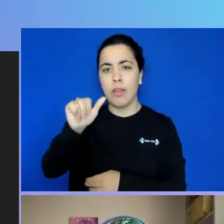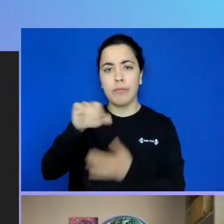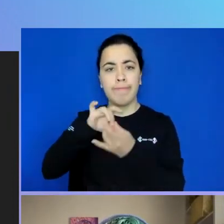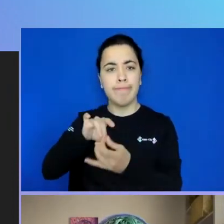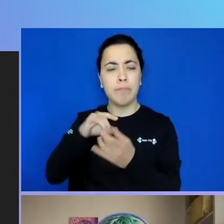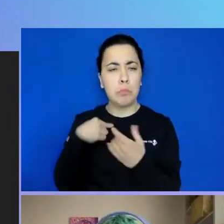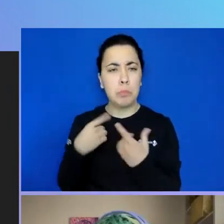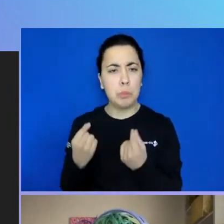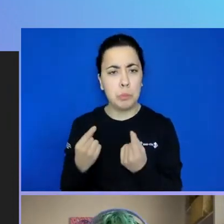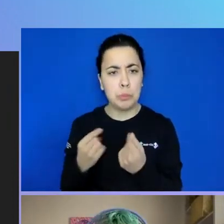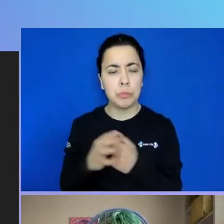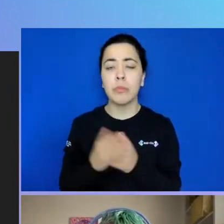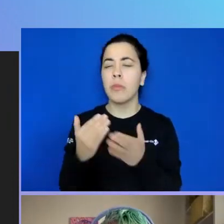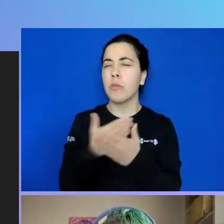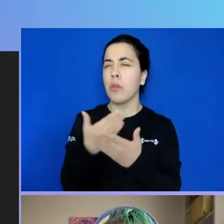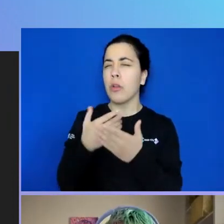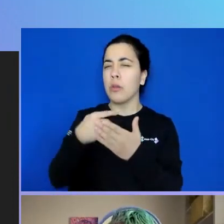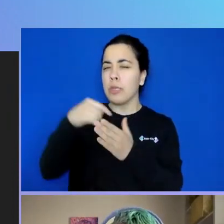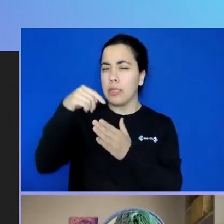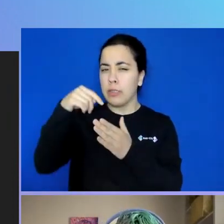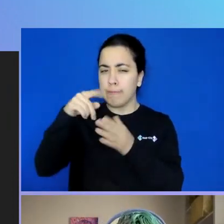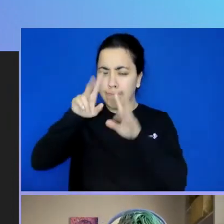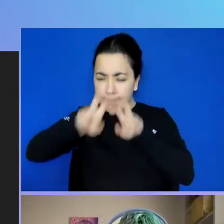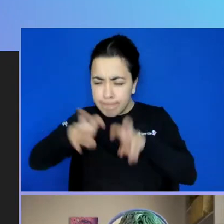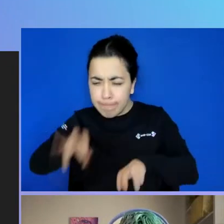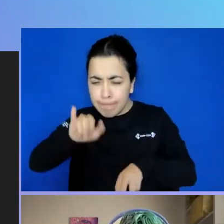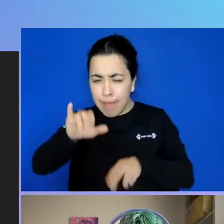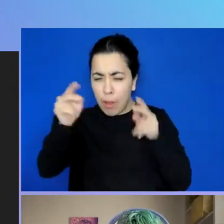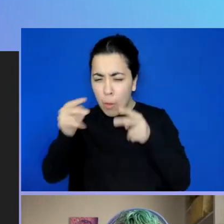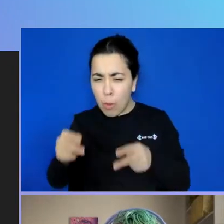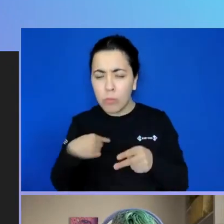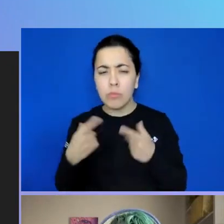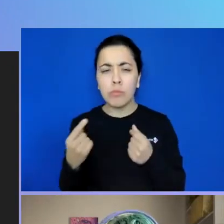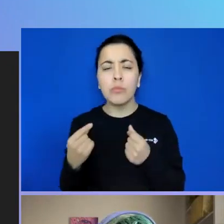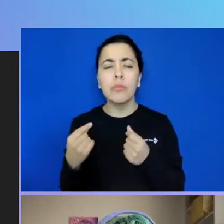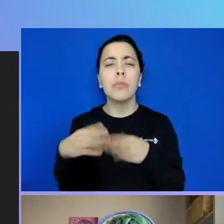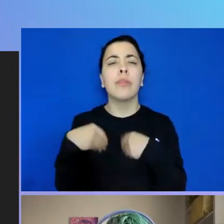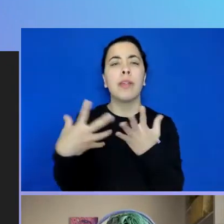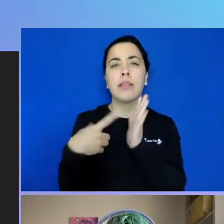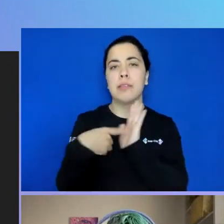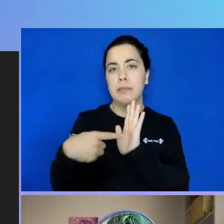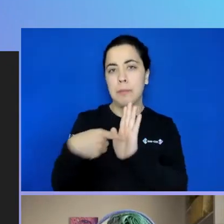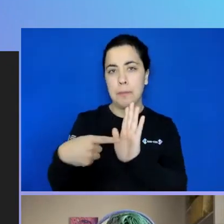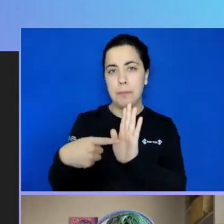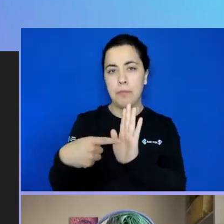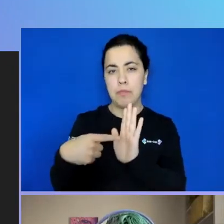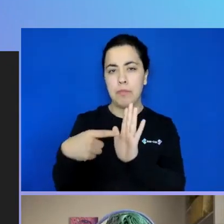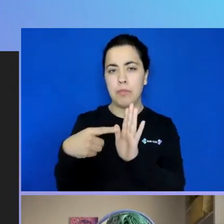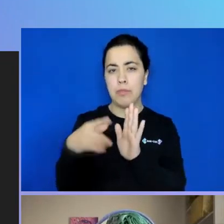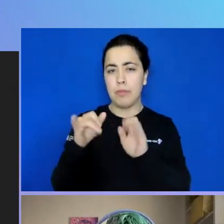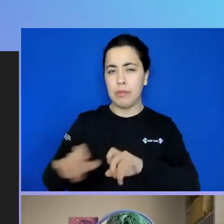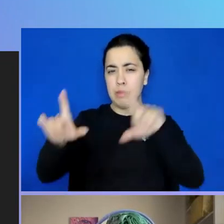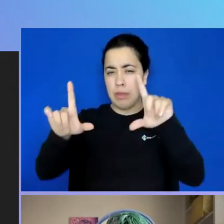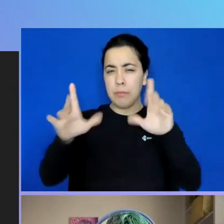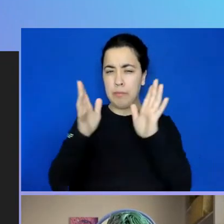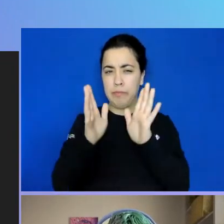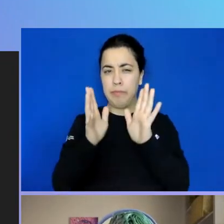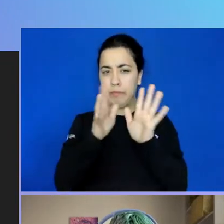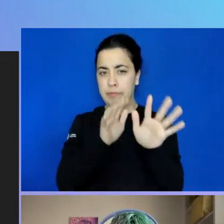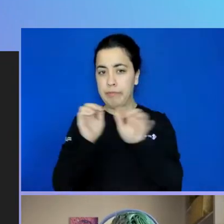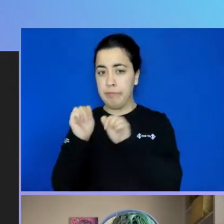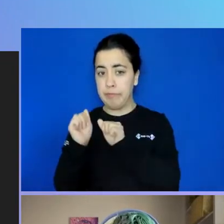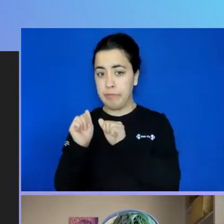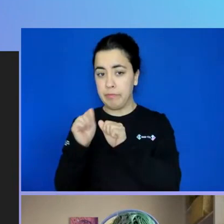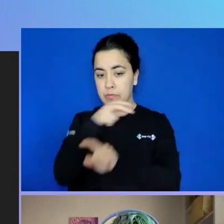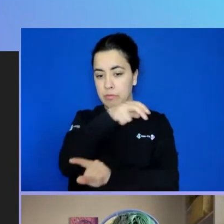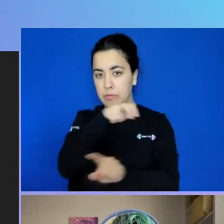And before we actually dig into this code here, I'm going to take us out to an example. So I'm going to leave the slides for a second now and